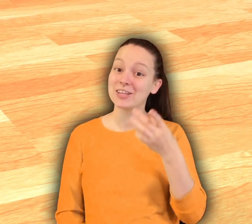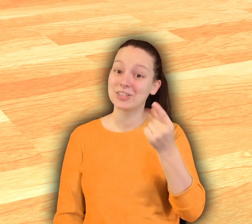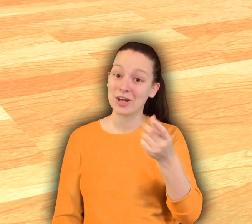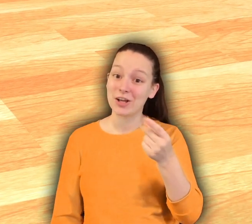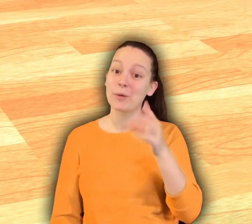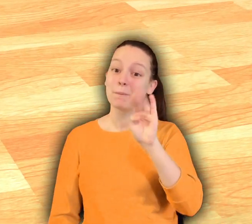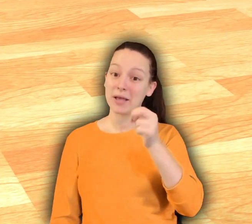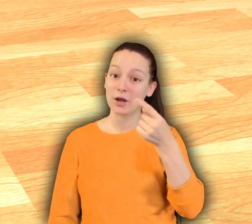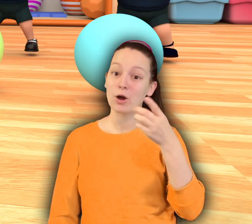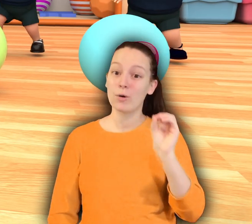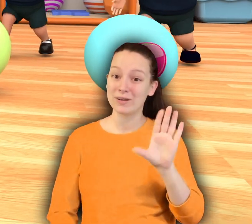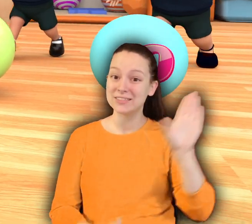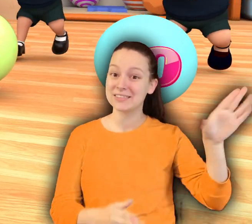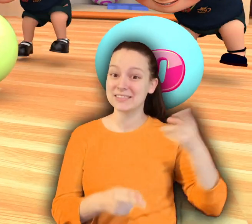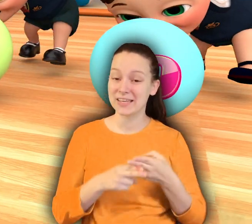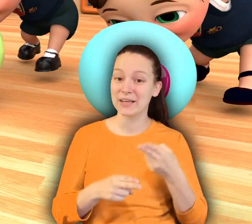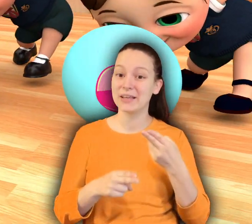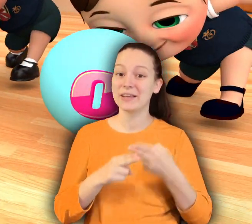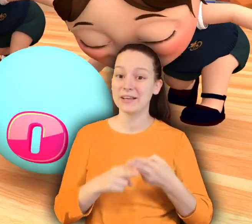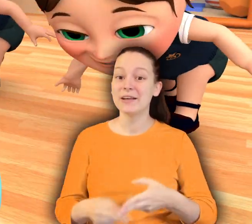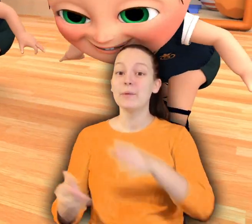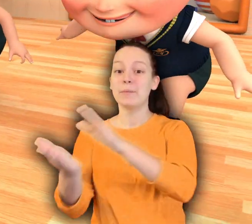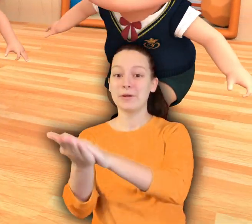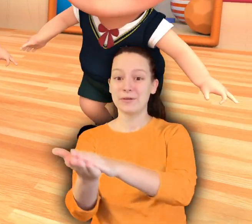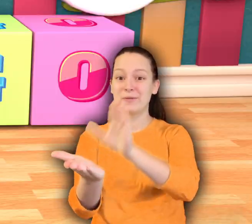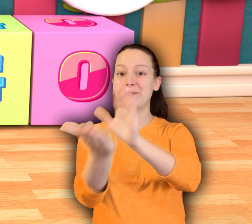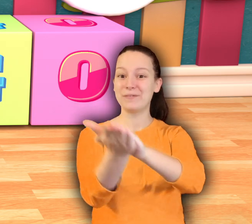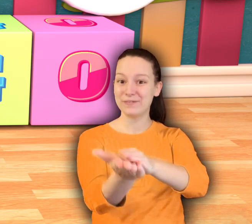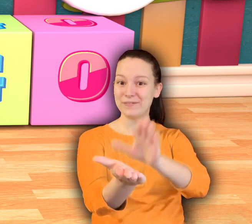had a dog And Bingo was his name-o